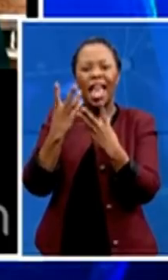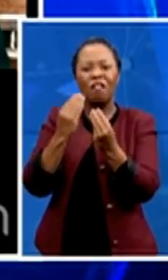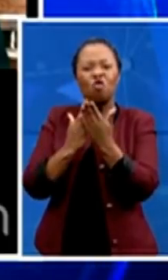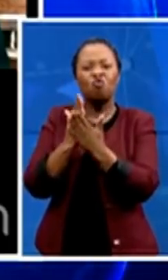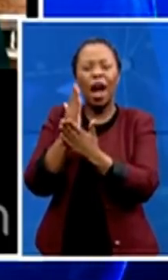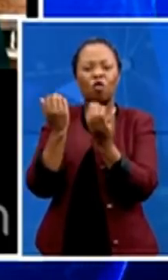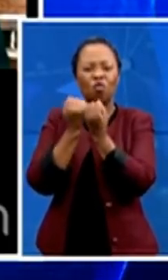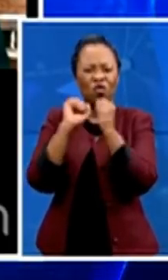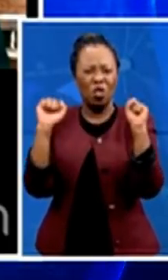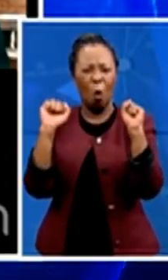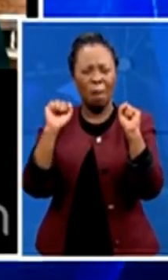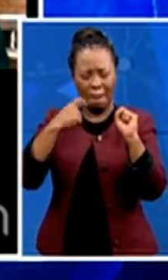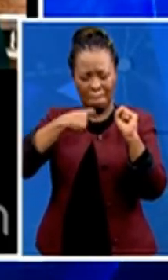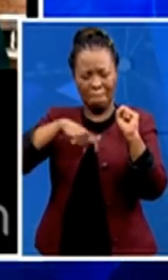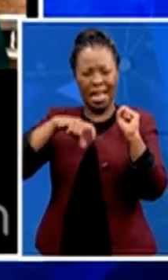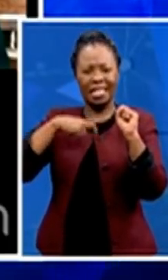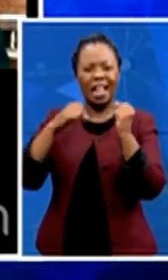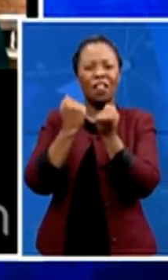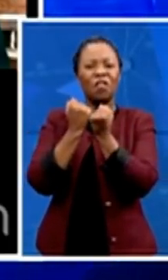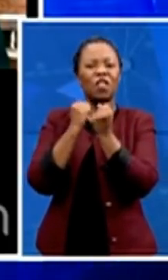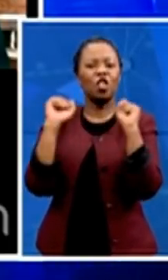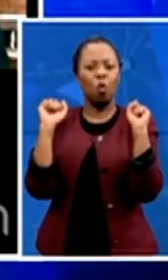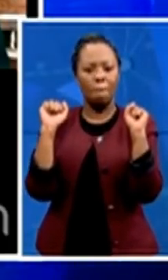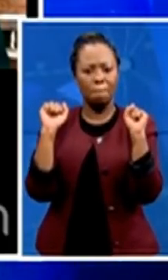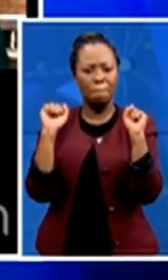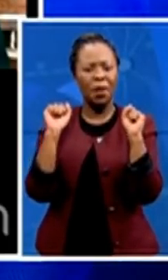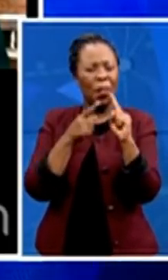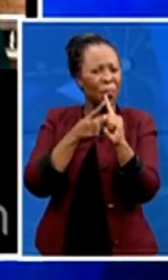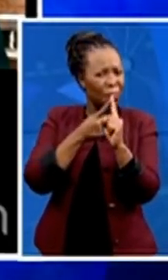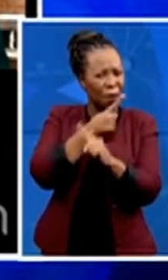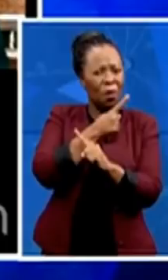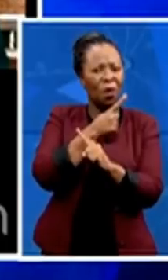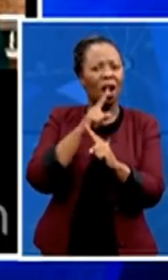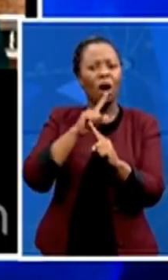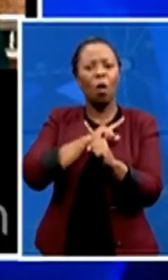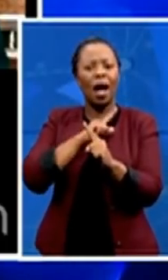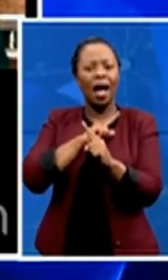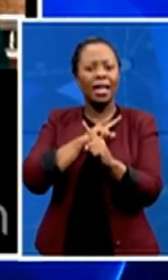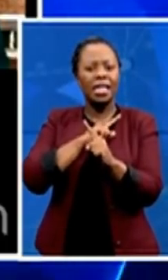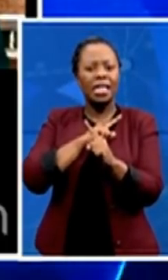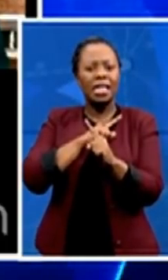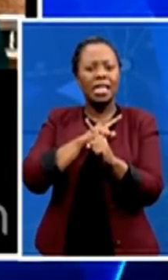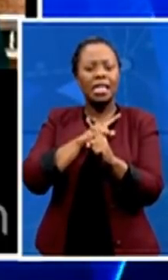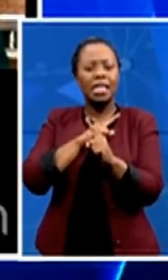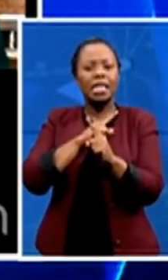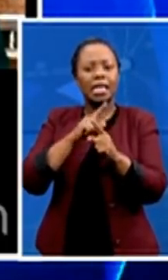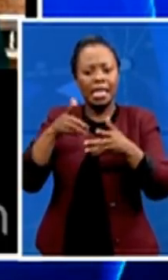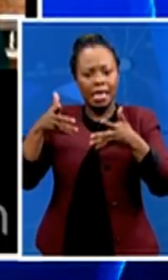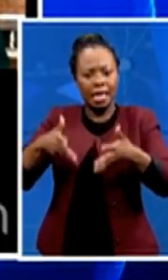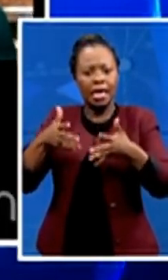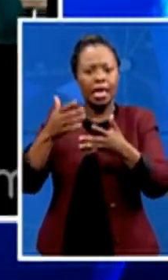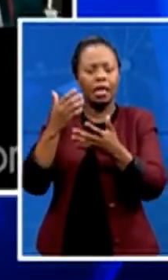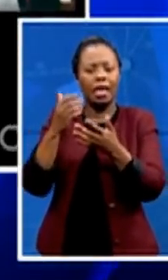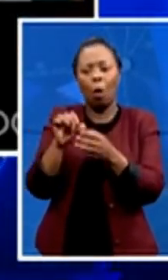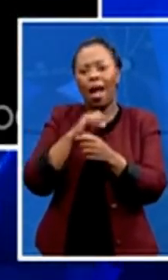been equally infringed because they'll be in the cell next door. The one will be in the cell next door. So